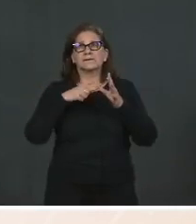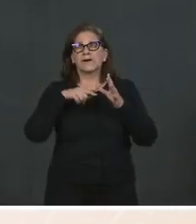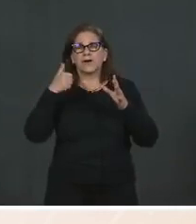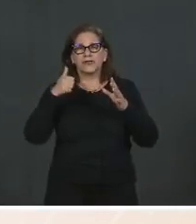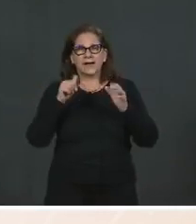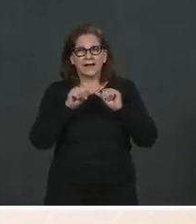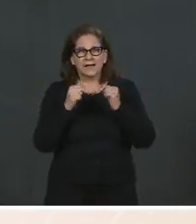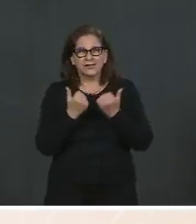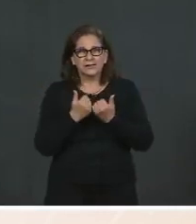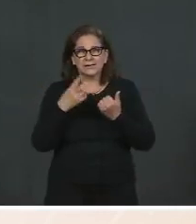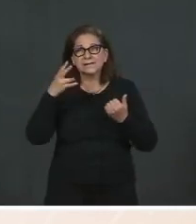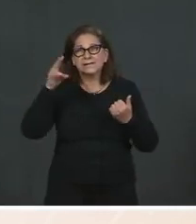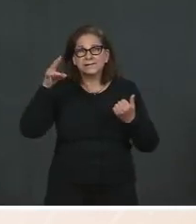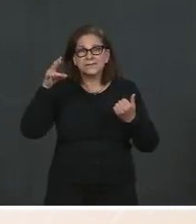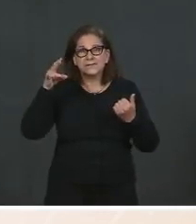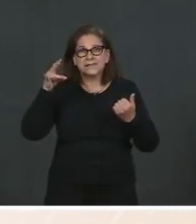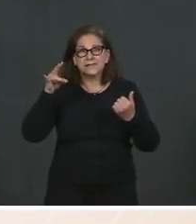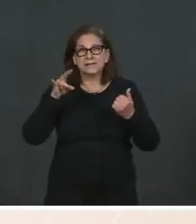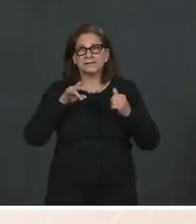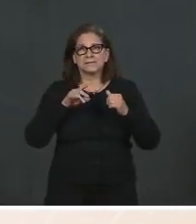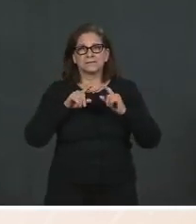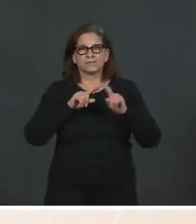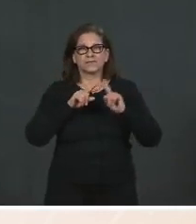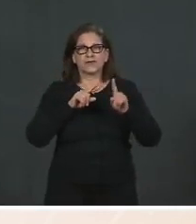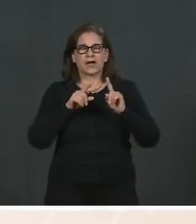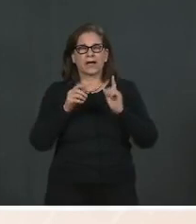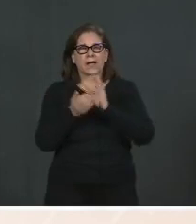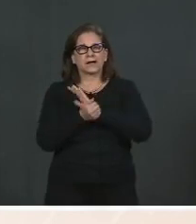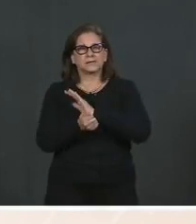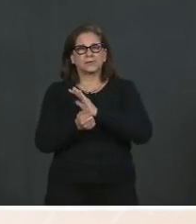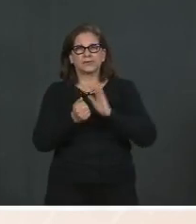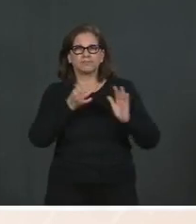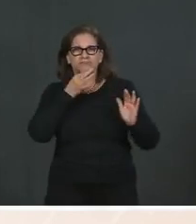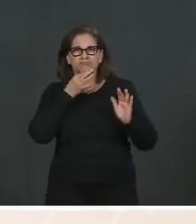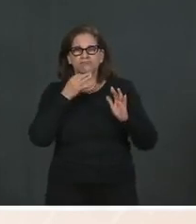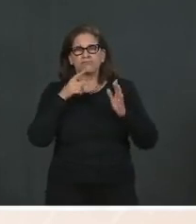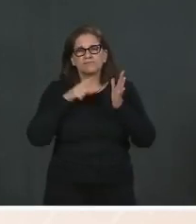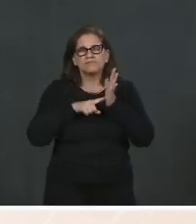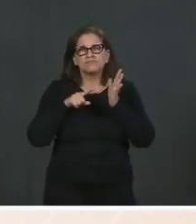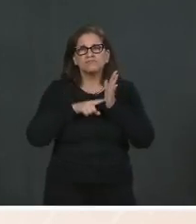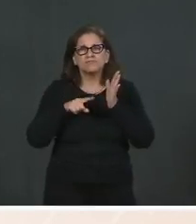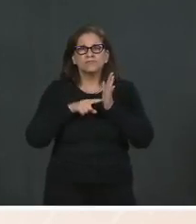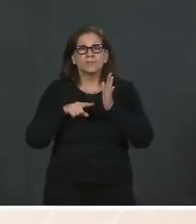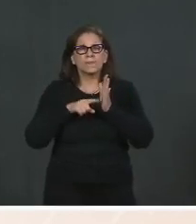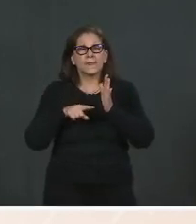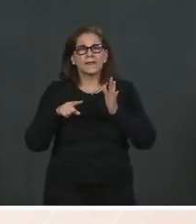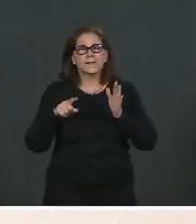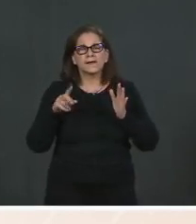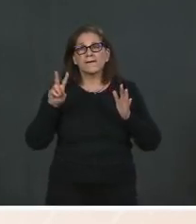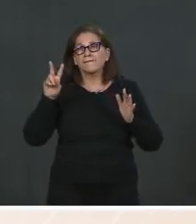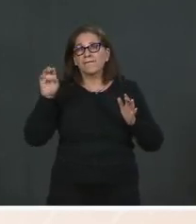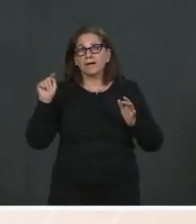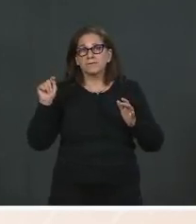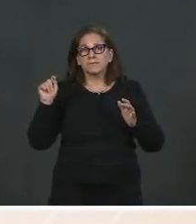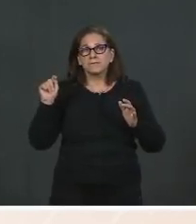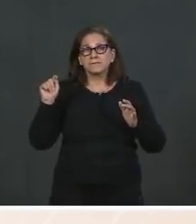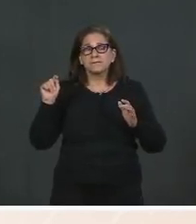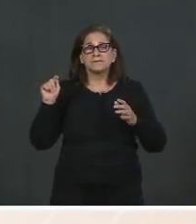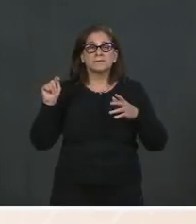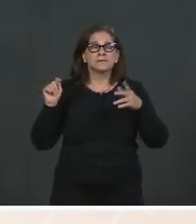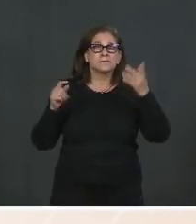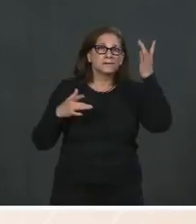the fields, including epidemiology, public health, clinical medicine, veterinary medicine, infectious disease, law, food